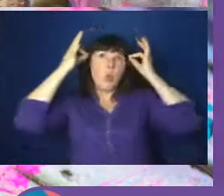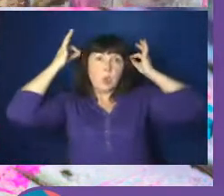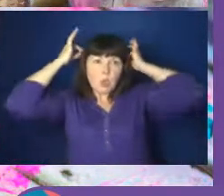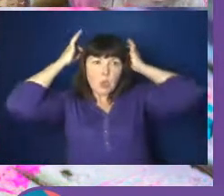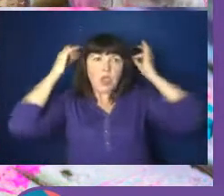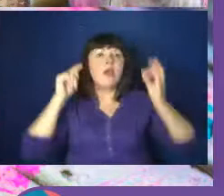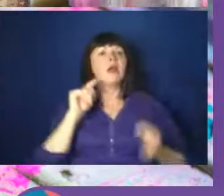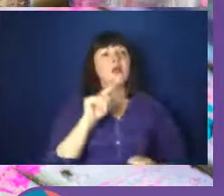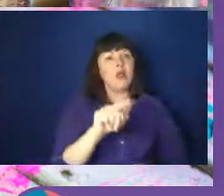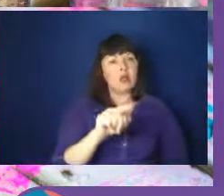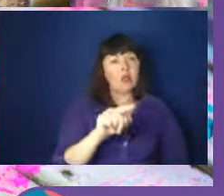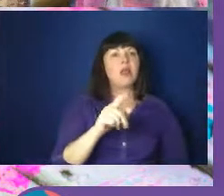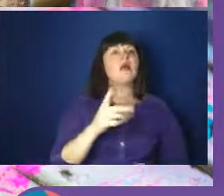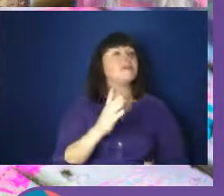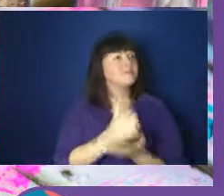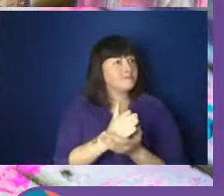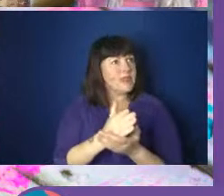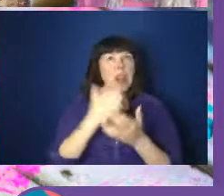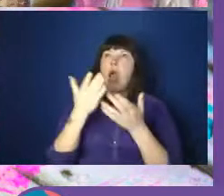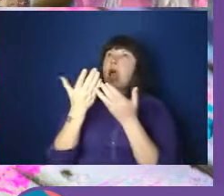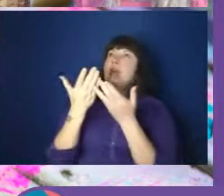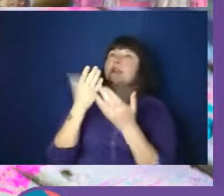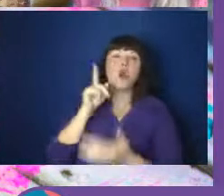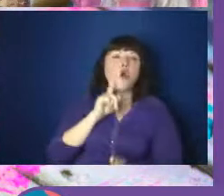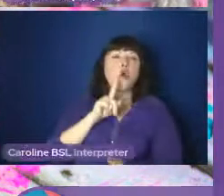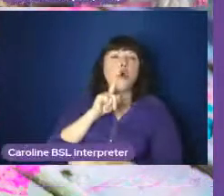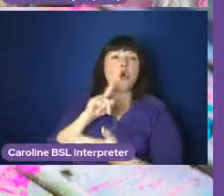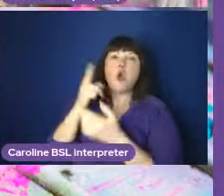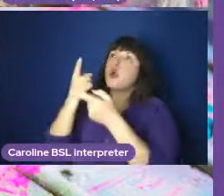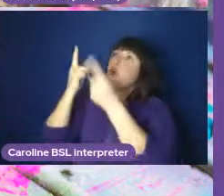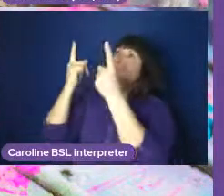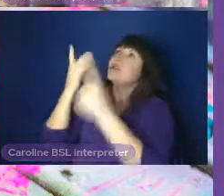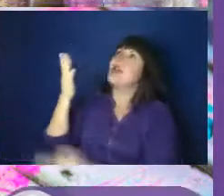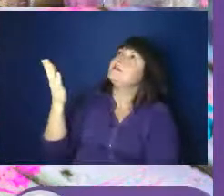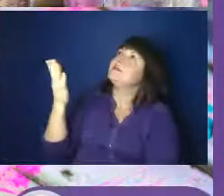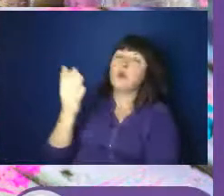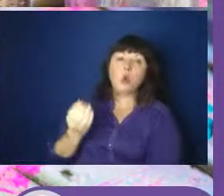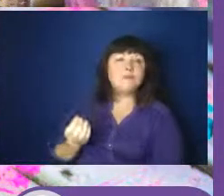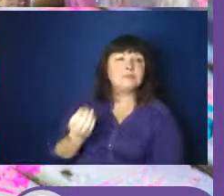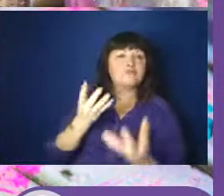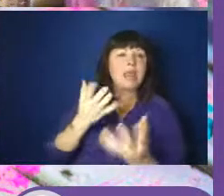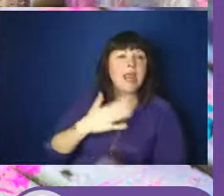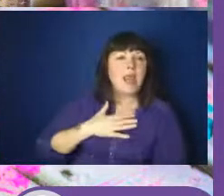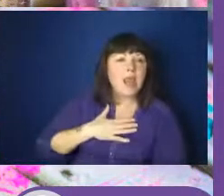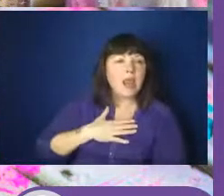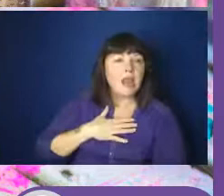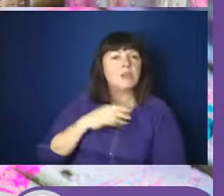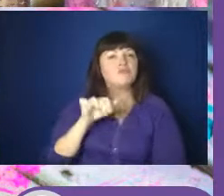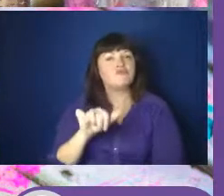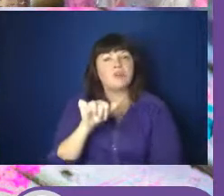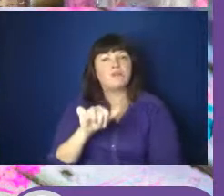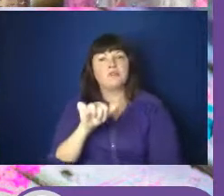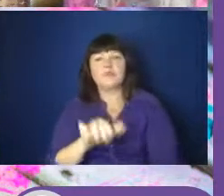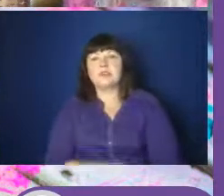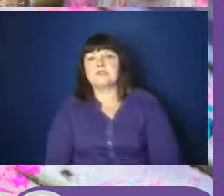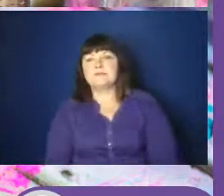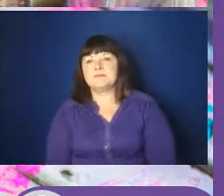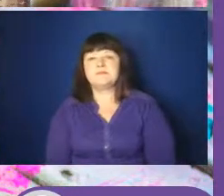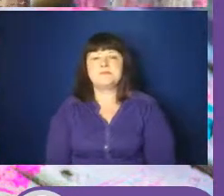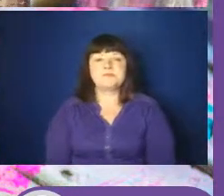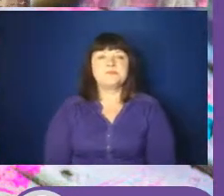thought. Yeah, there's lots of that. Thank you, Daisy. We love Daisy. Daisy is awesome. Daisy of Art Eat and Arts La